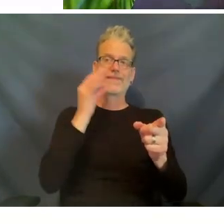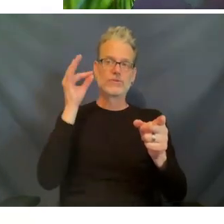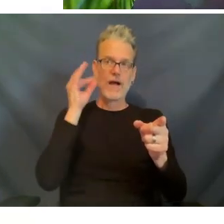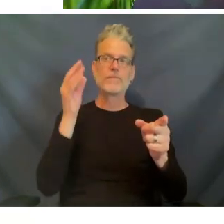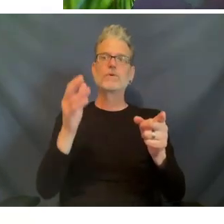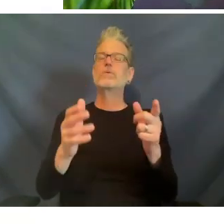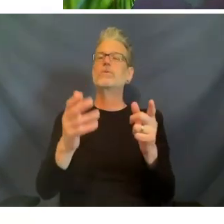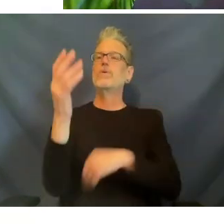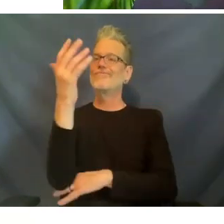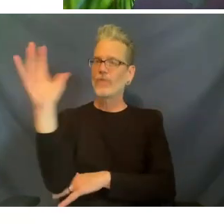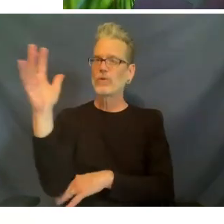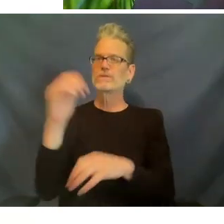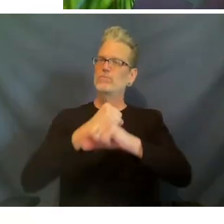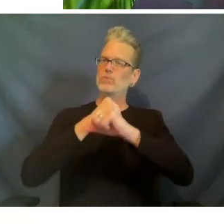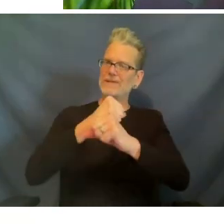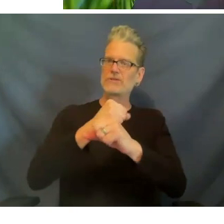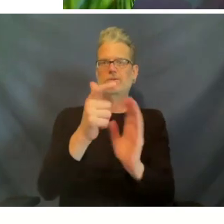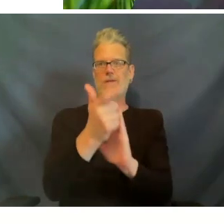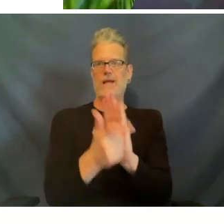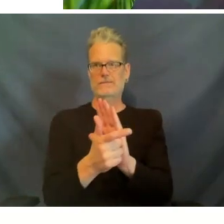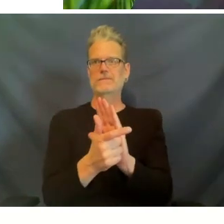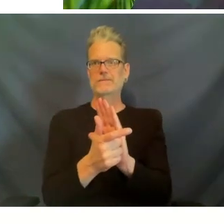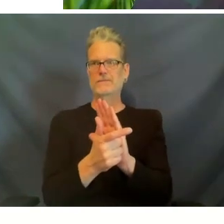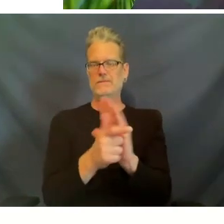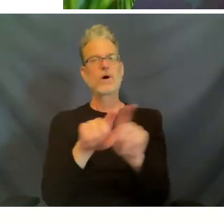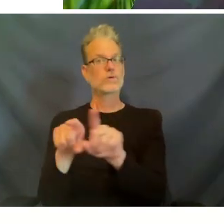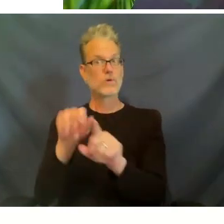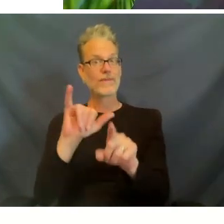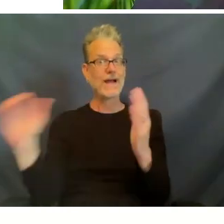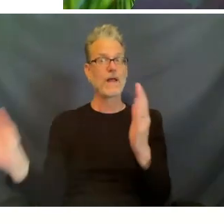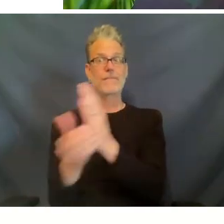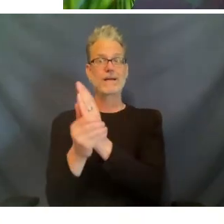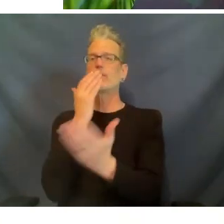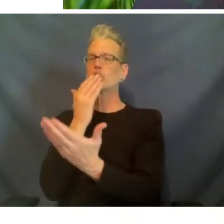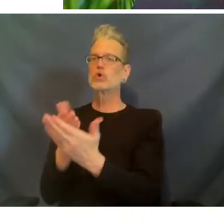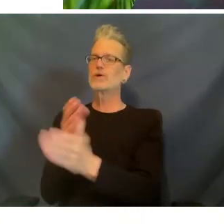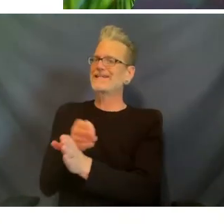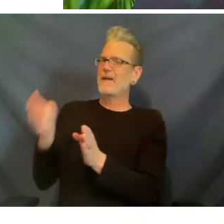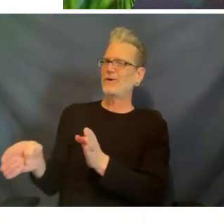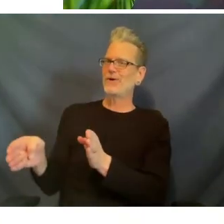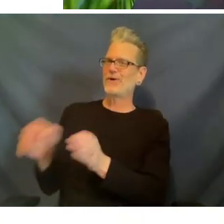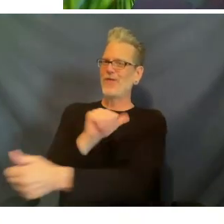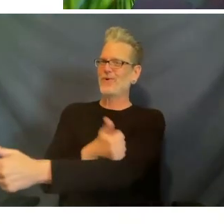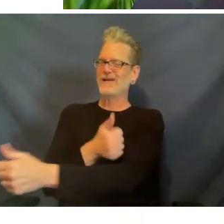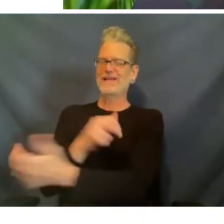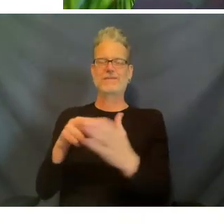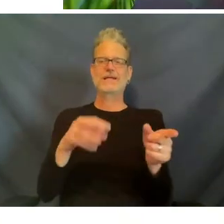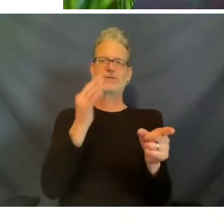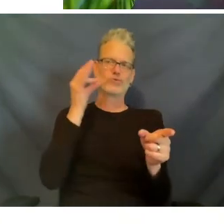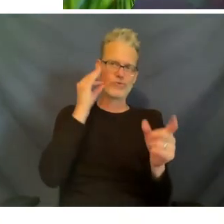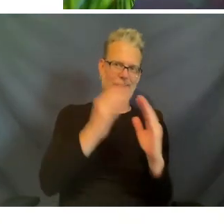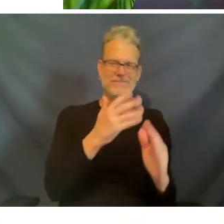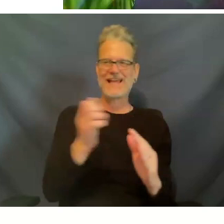Self-Determination and Education Assistance Act. It also amended the Good Neighbor Authority that included tribes and counties. And